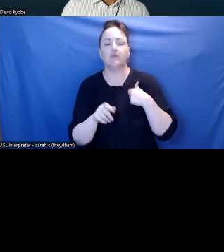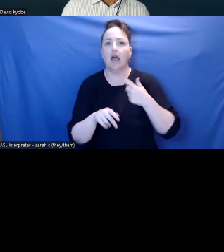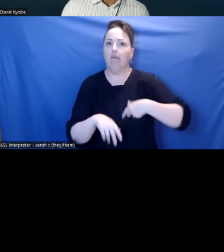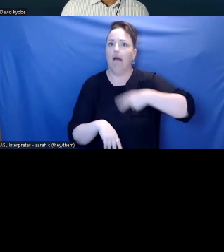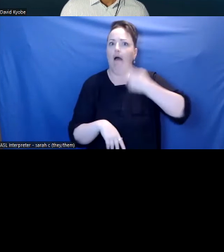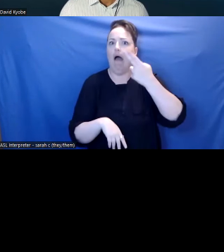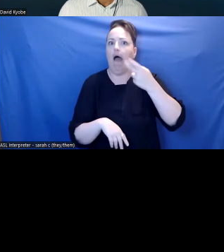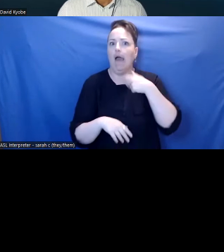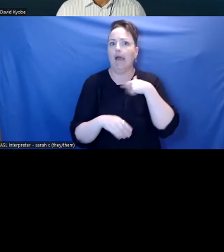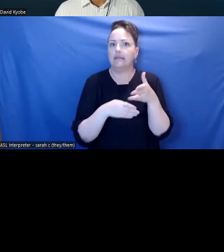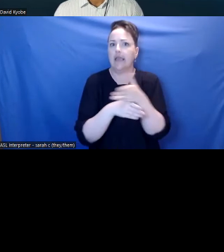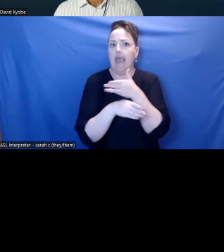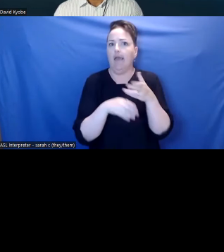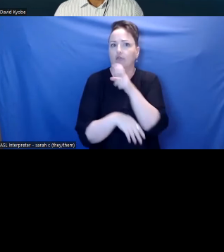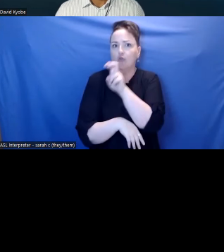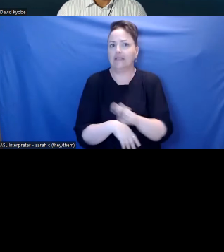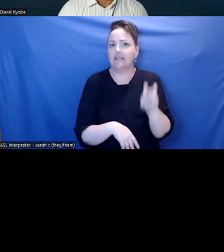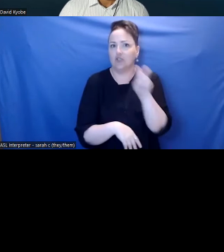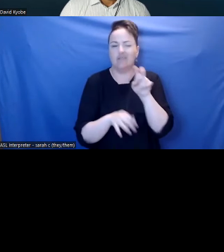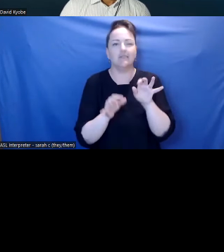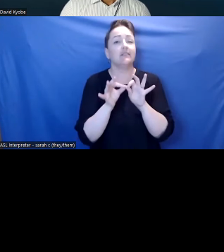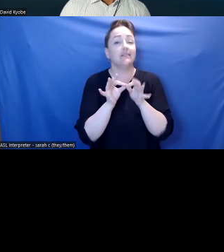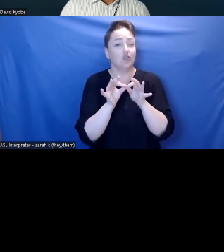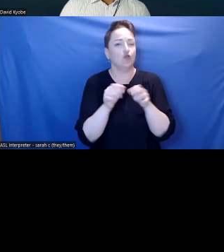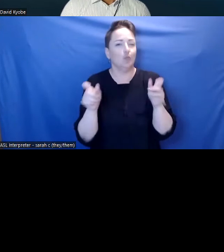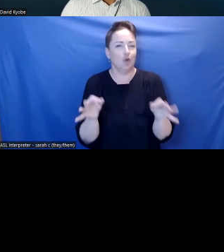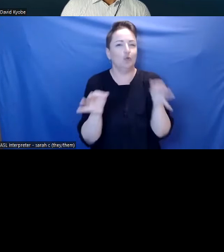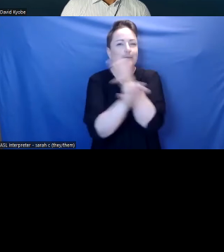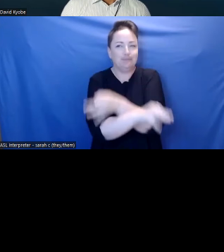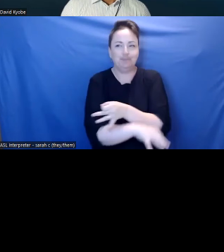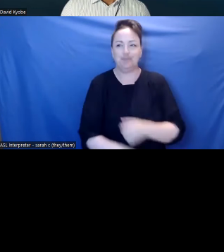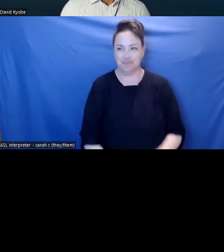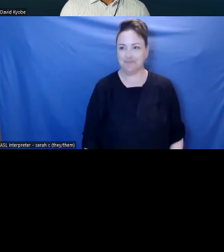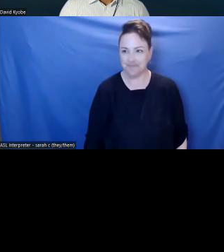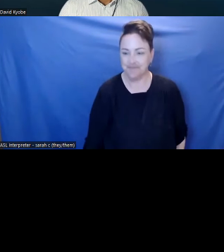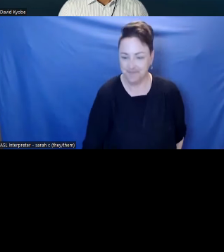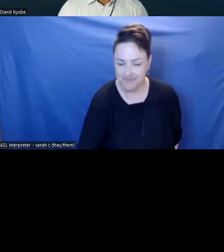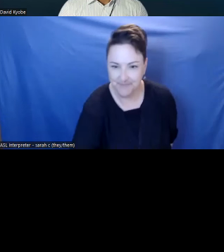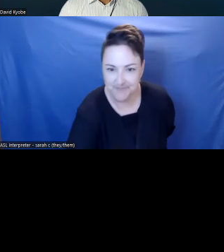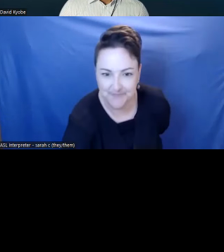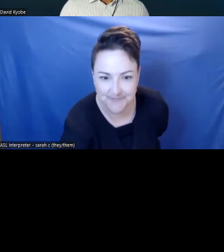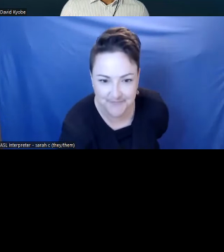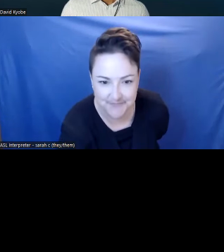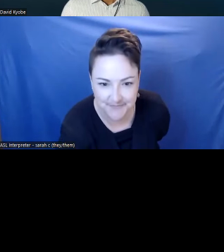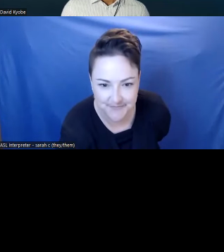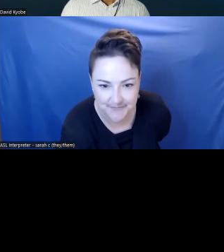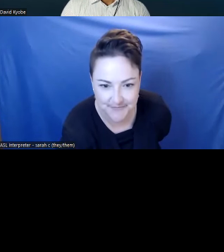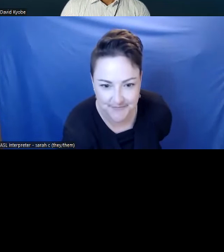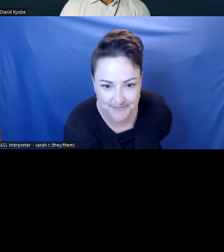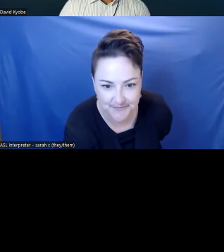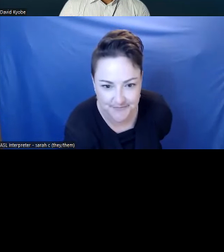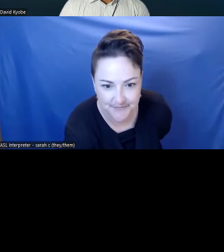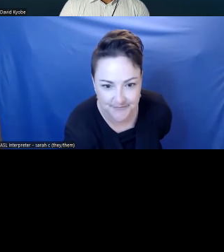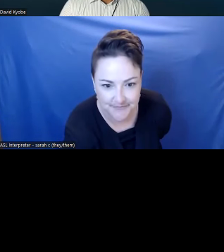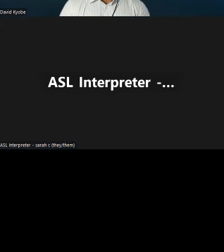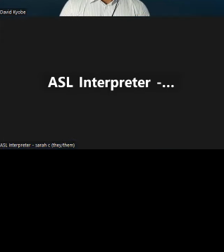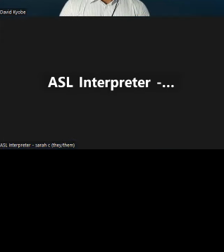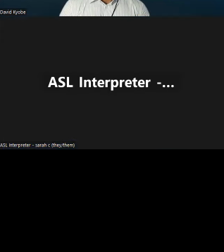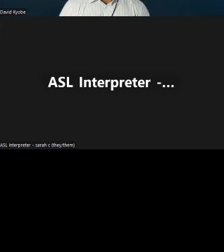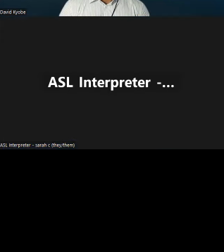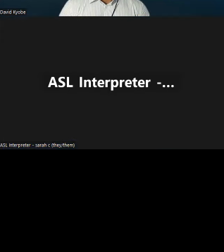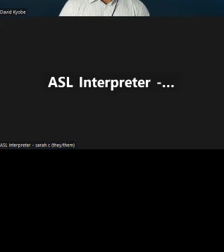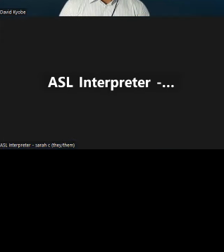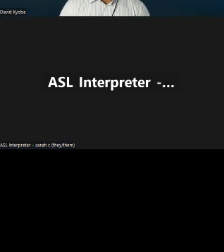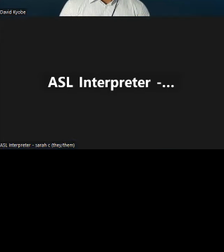the potential design solution she came up with was having ground floor retail facing the arterial streets,